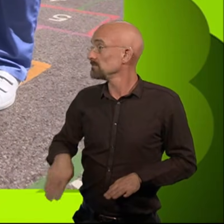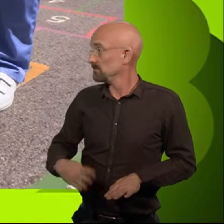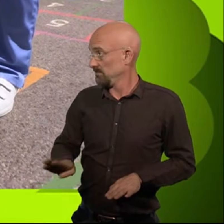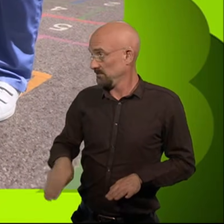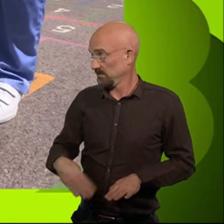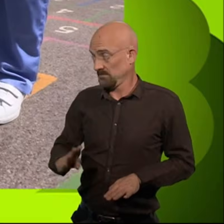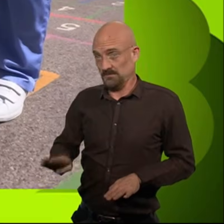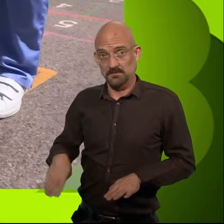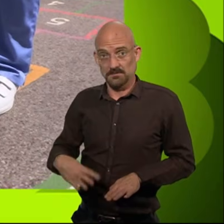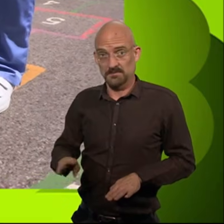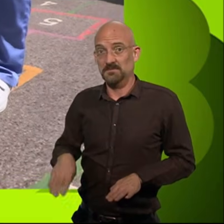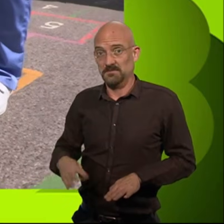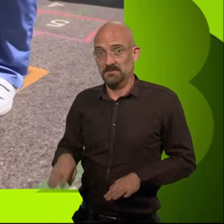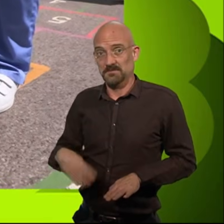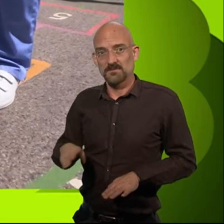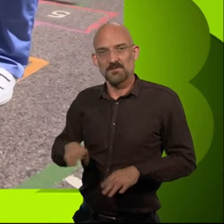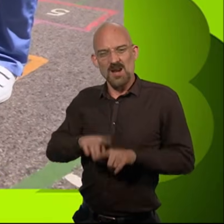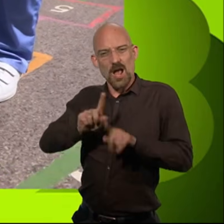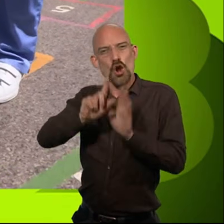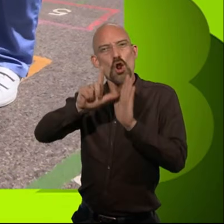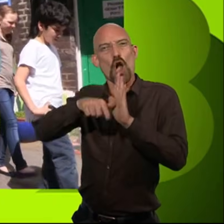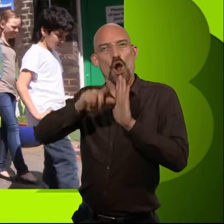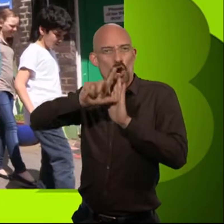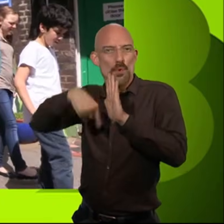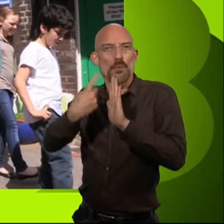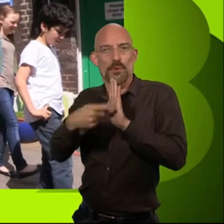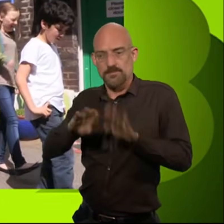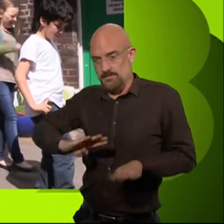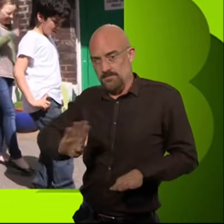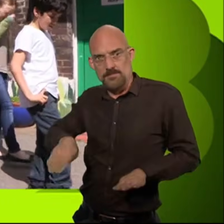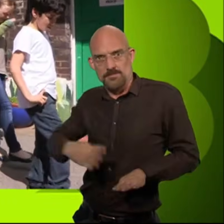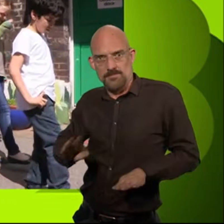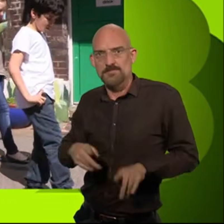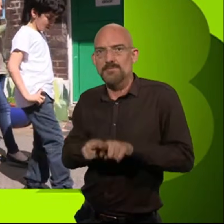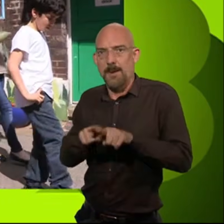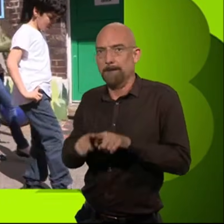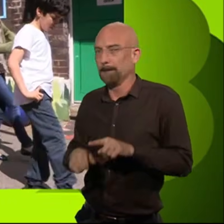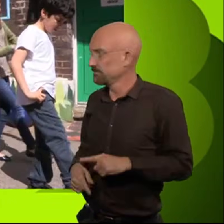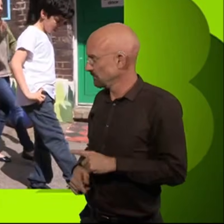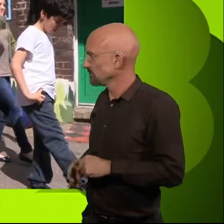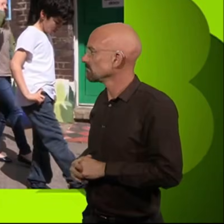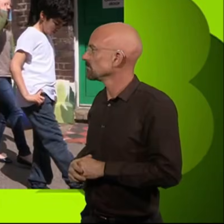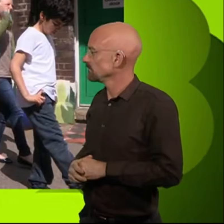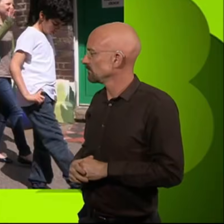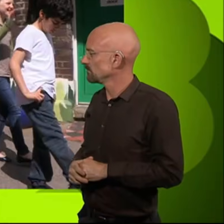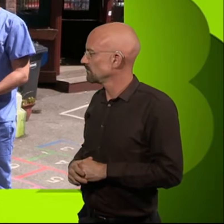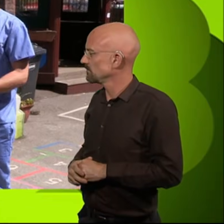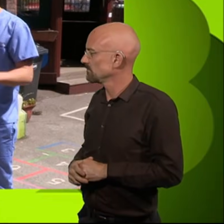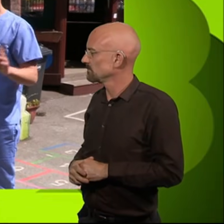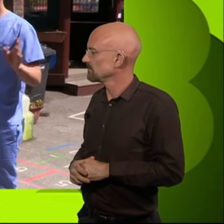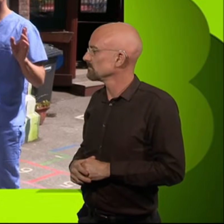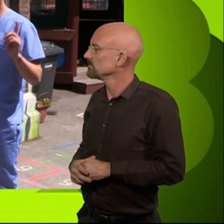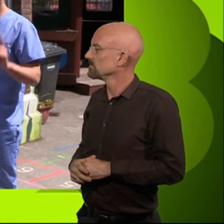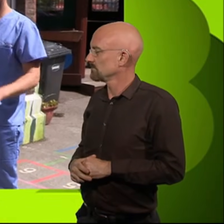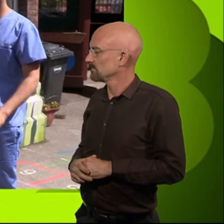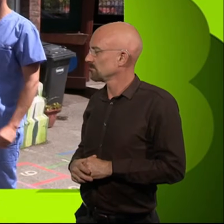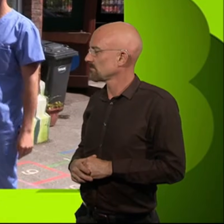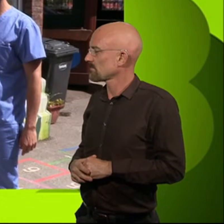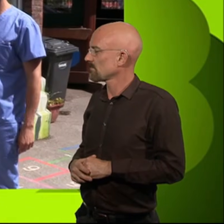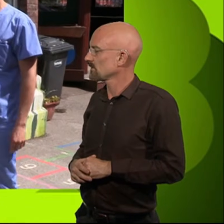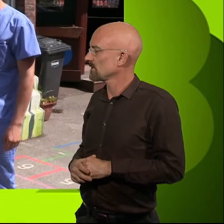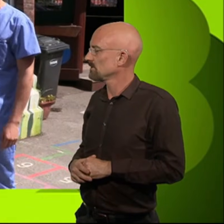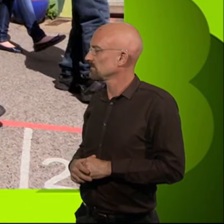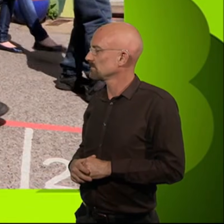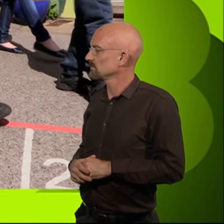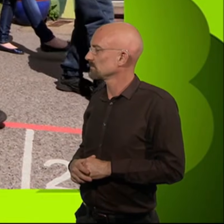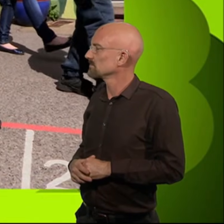clock face, I want you to make the circle around the clock face the same direction the hands move. Very good. So everyone can do that. It's easy, isn't it? So without touching you, I'm going to stop